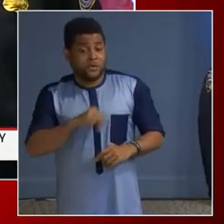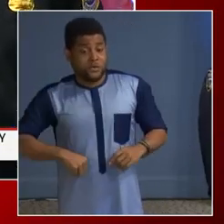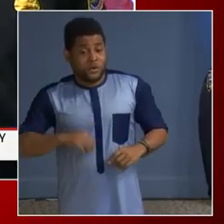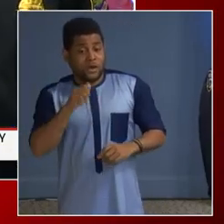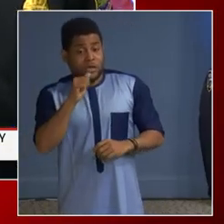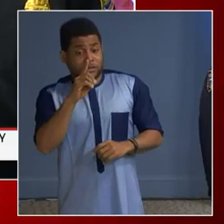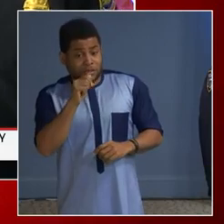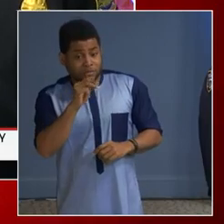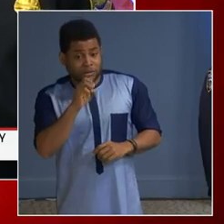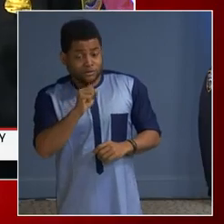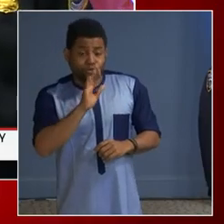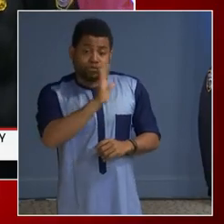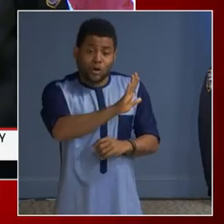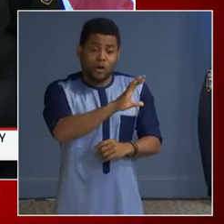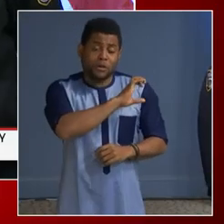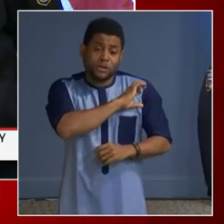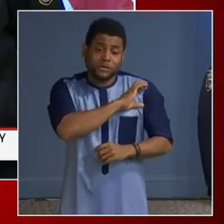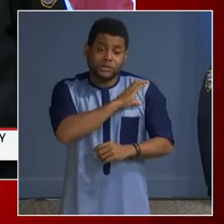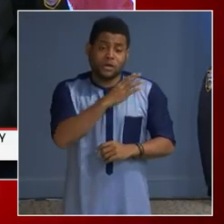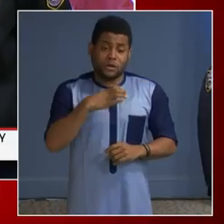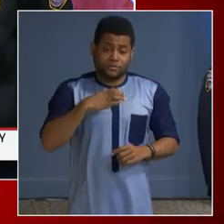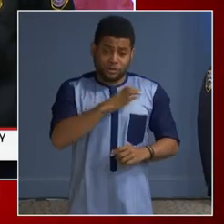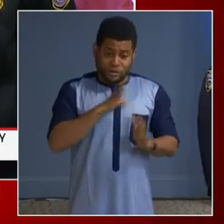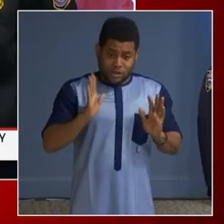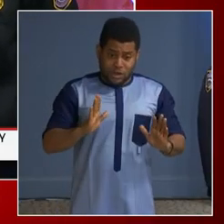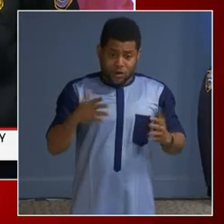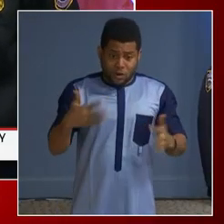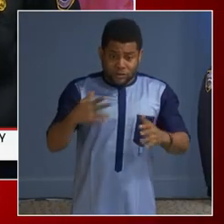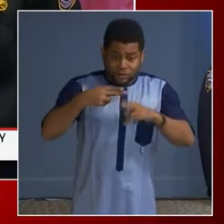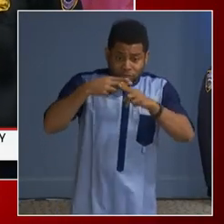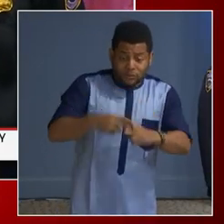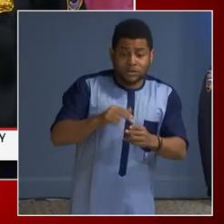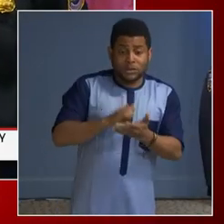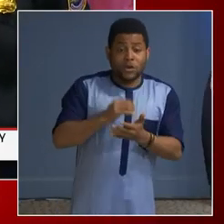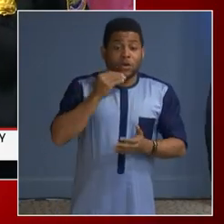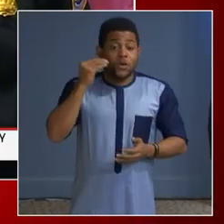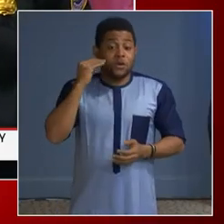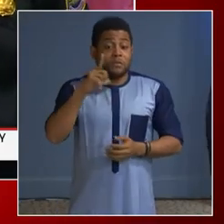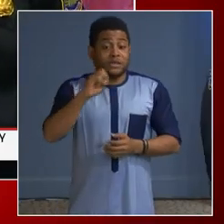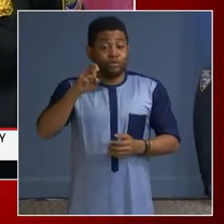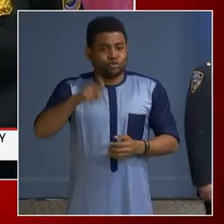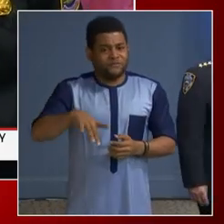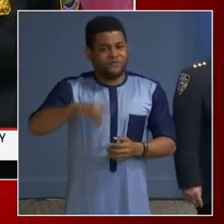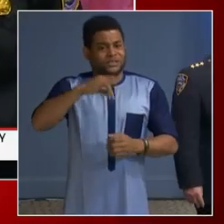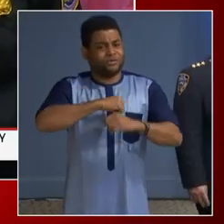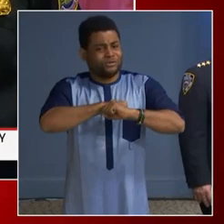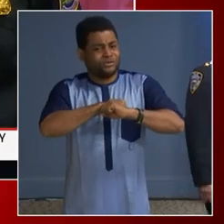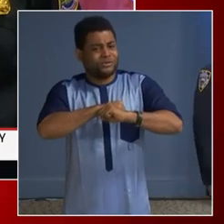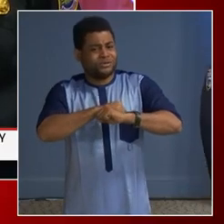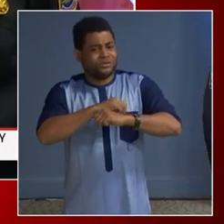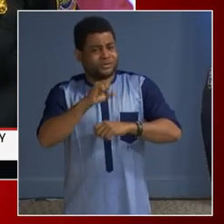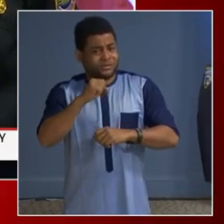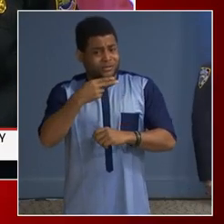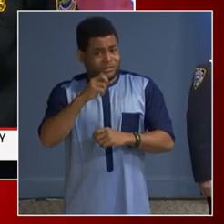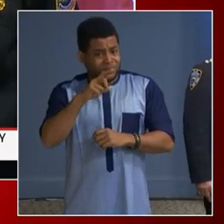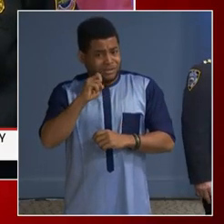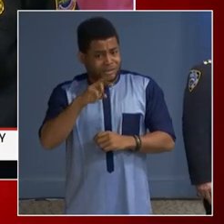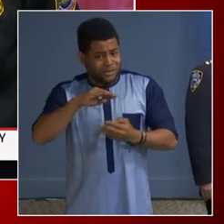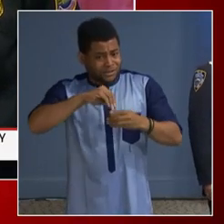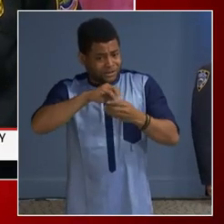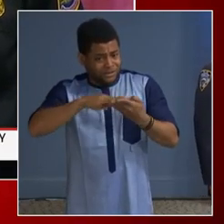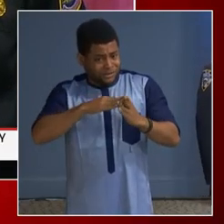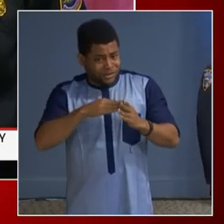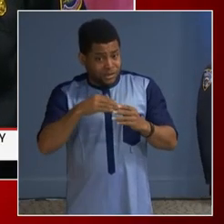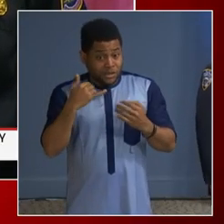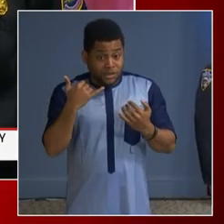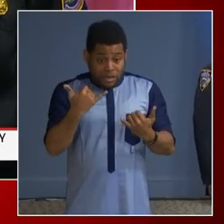your police commissioner mentioned that the homeless should be finding shelter right now. Is the city of New York still enforcing the